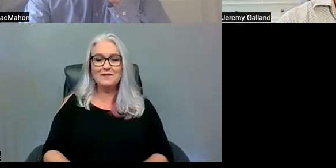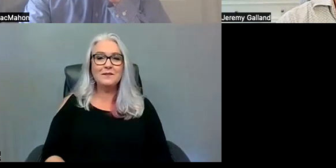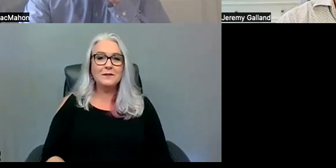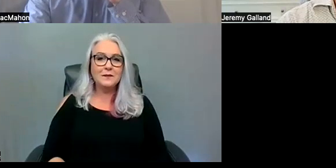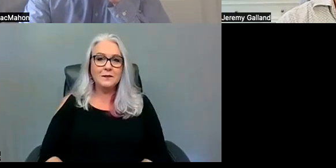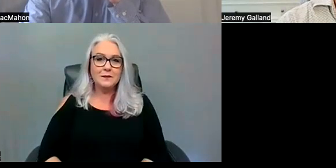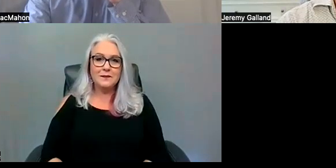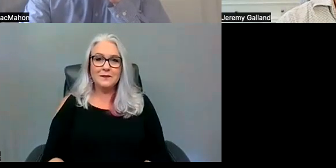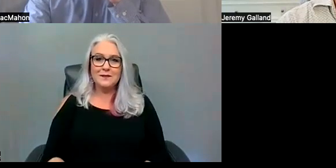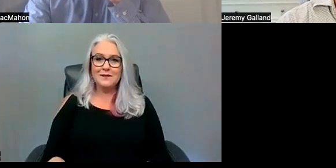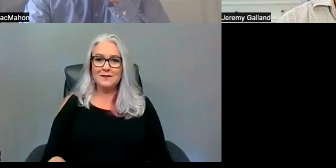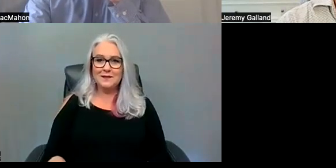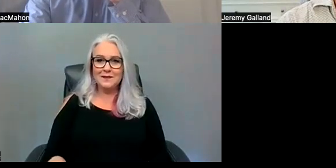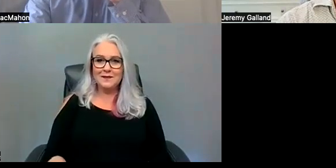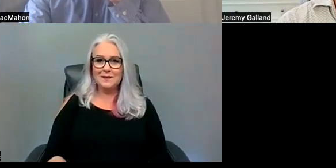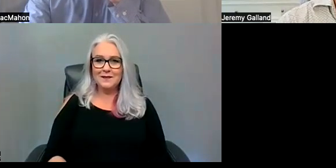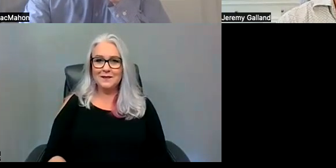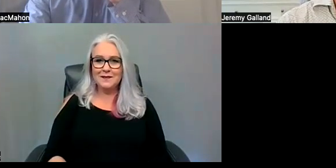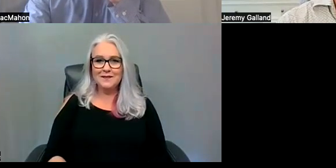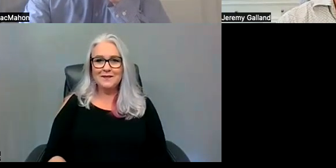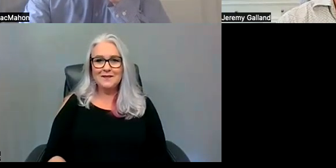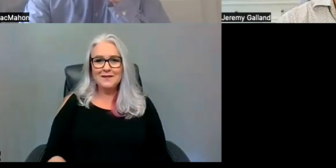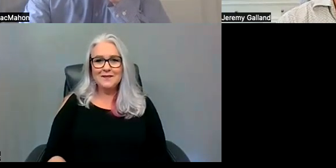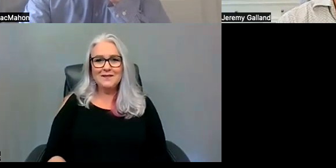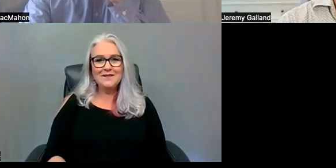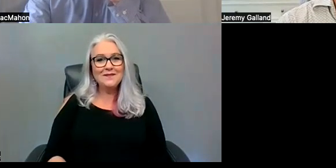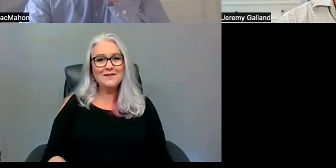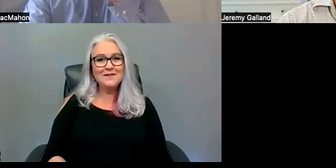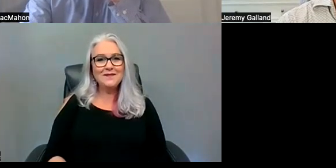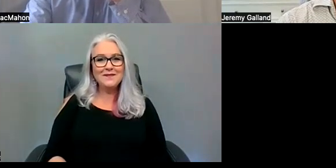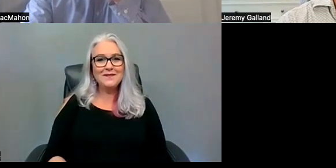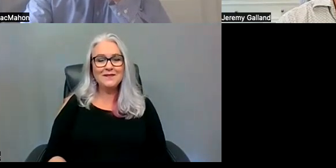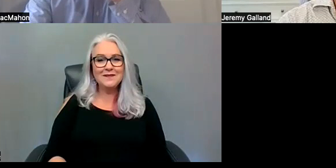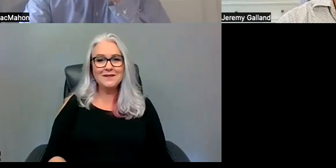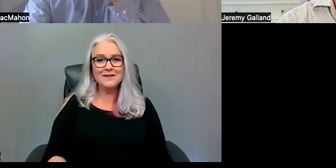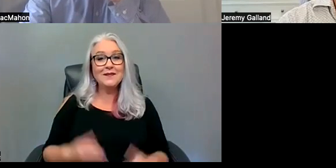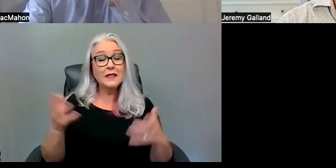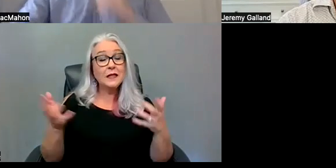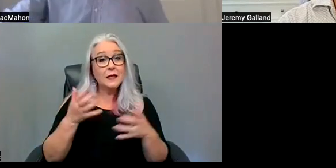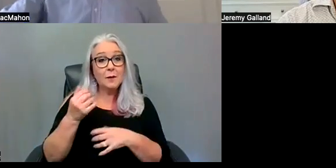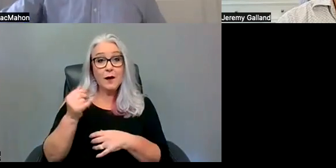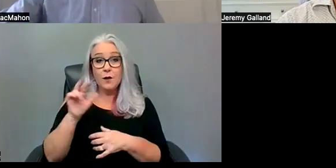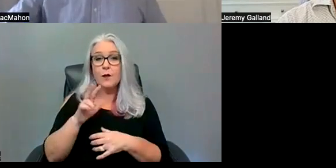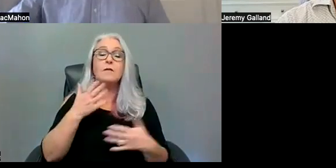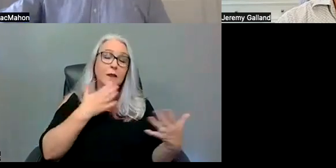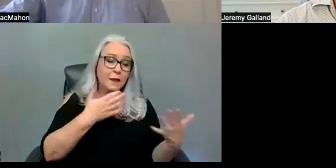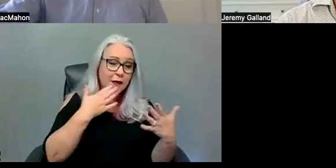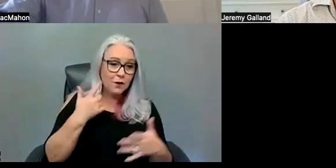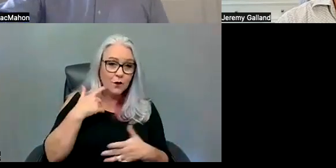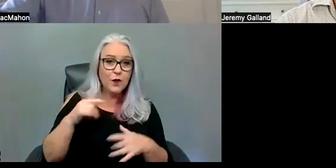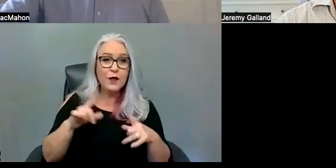my 4-minute open. Here about 32 years ago, and first of all, thanks to the league and to the PTSA,